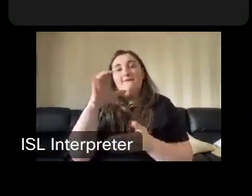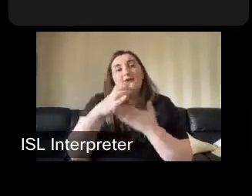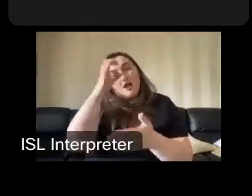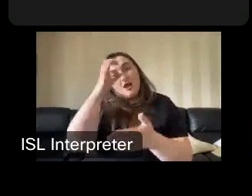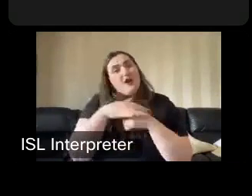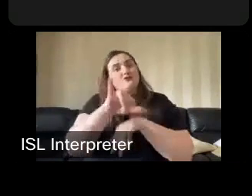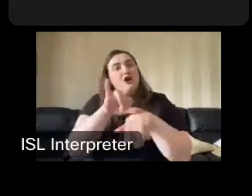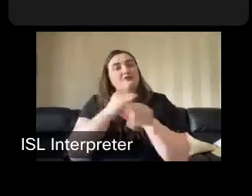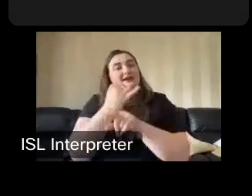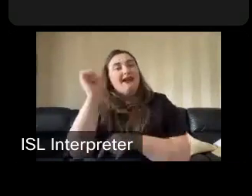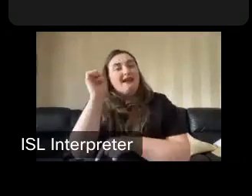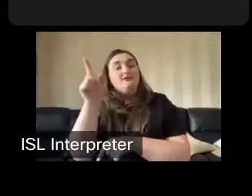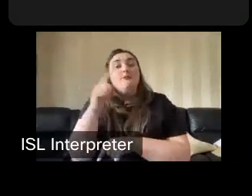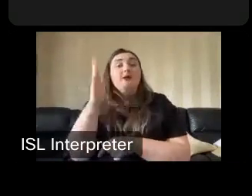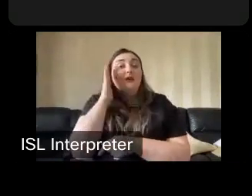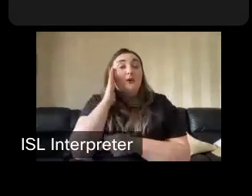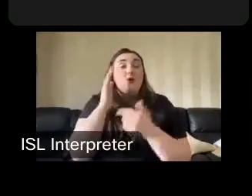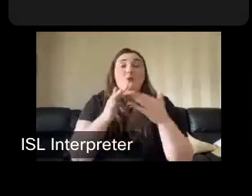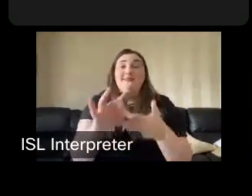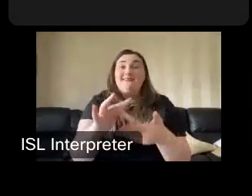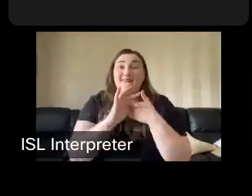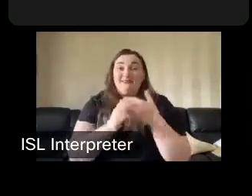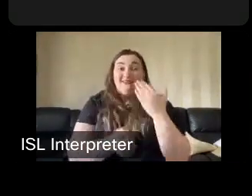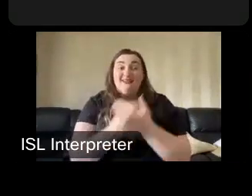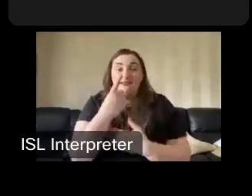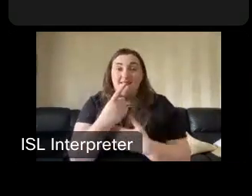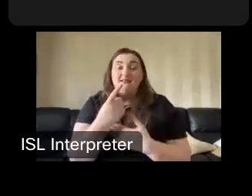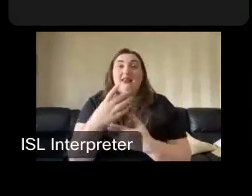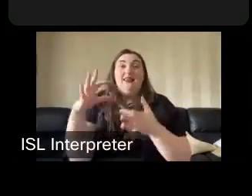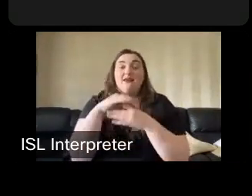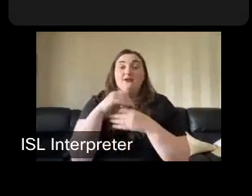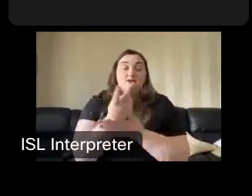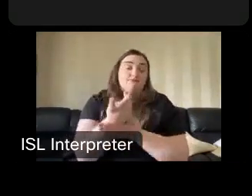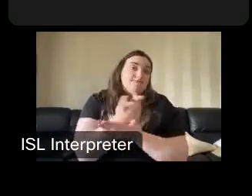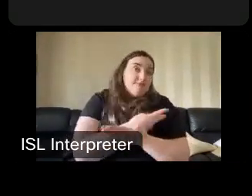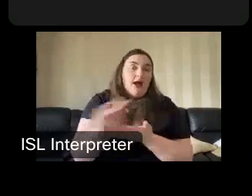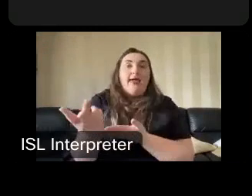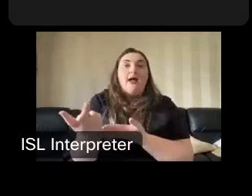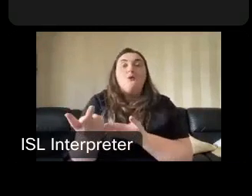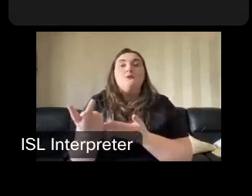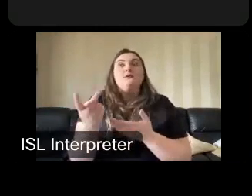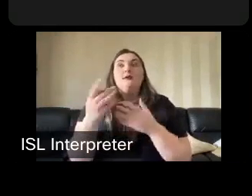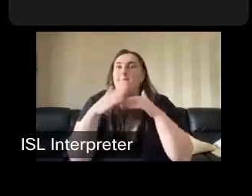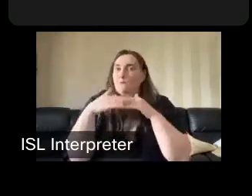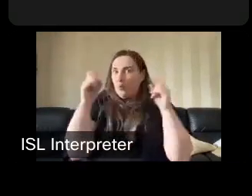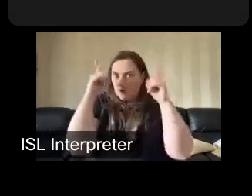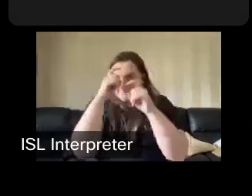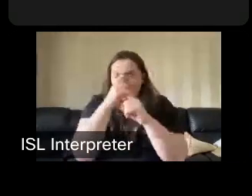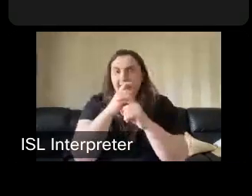that adverse events, safety incidents are associated with burnout, with more